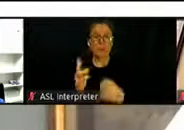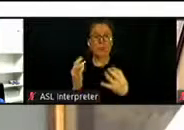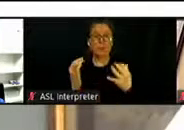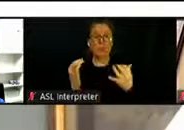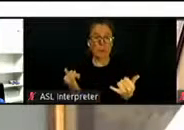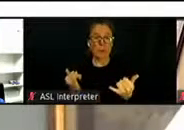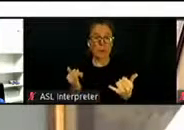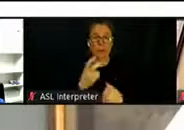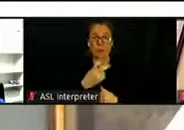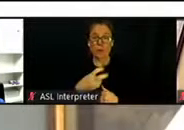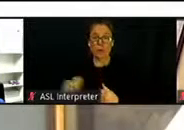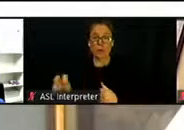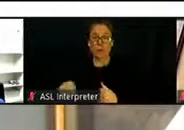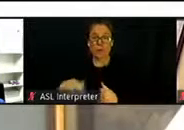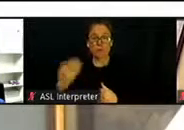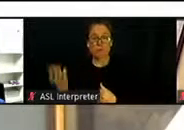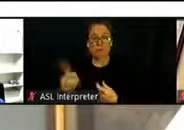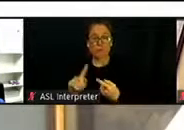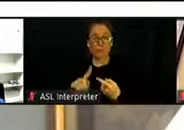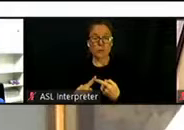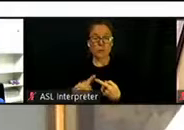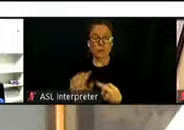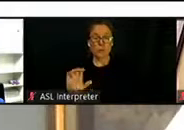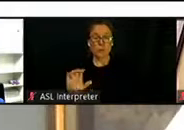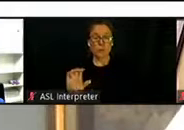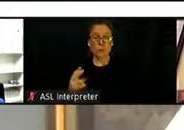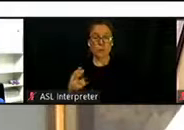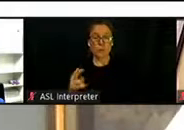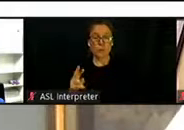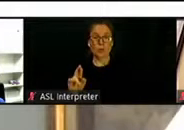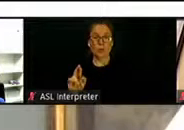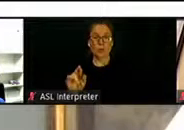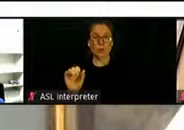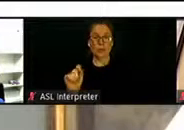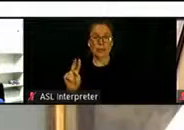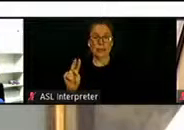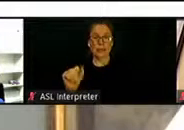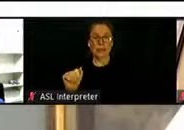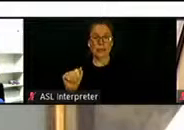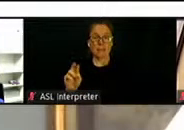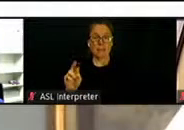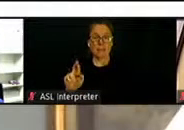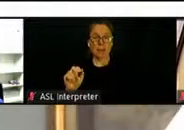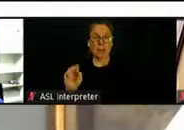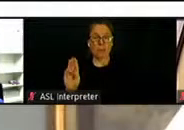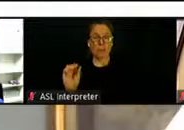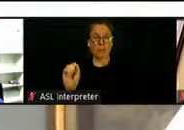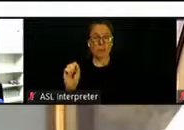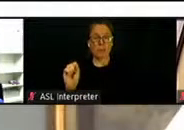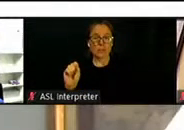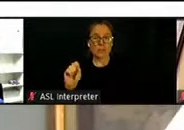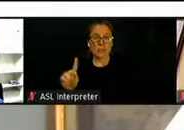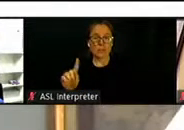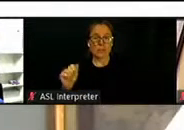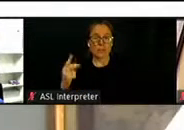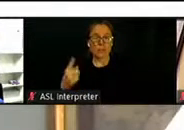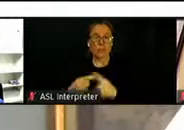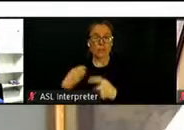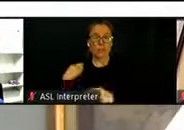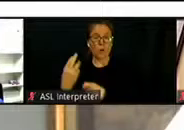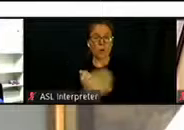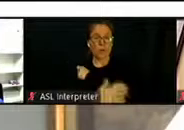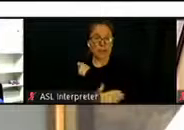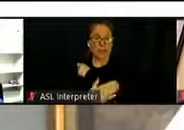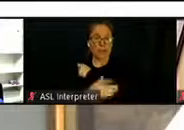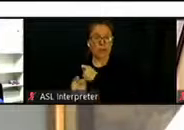it over to Christina Barbosa of Washington County to share information about how to join